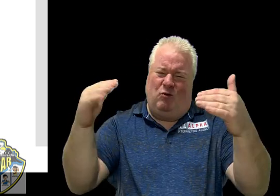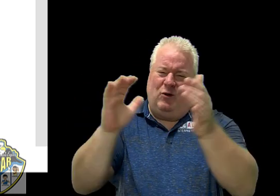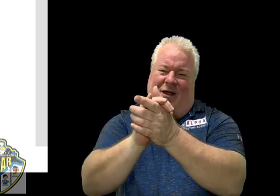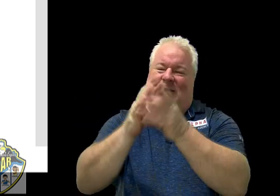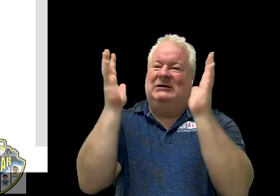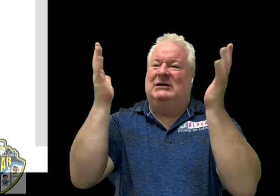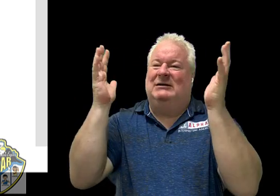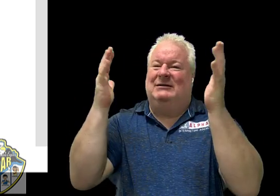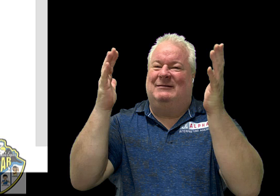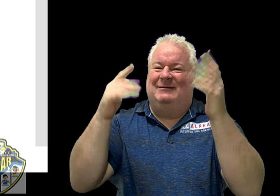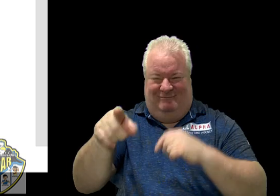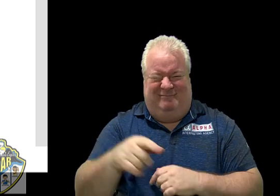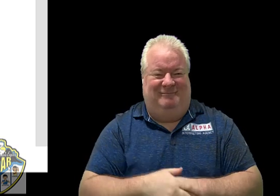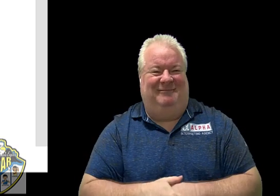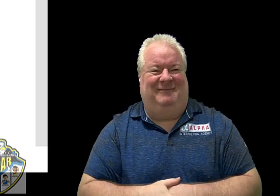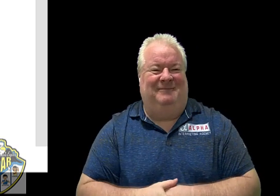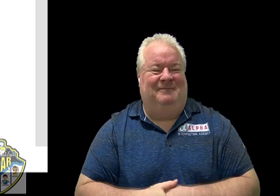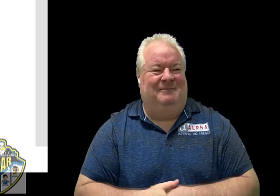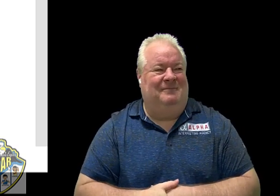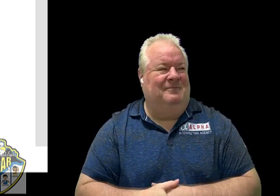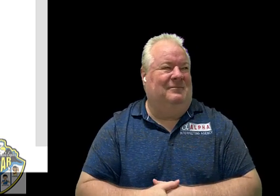Congratulations, Kaden.